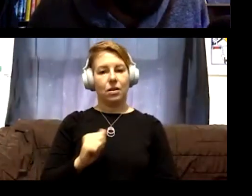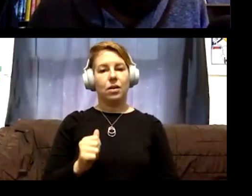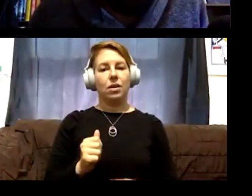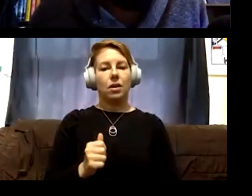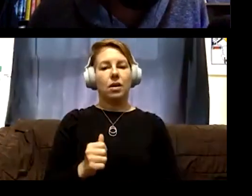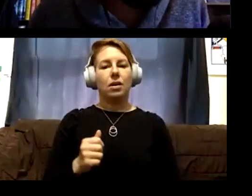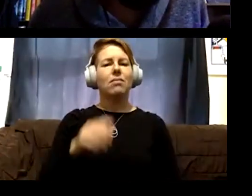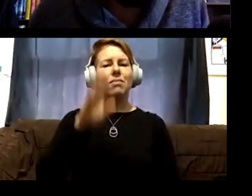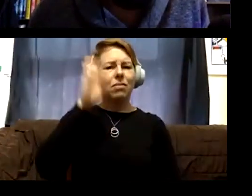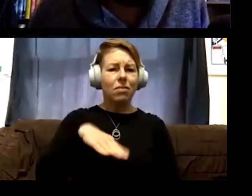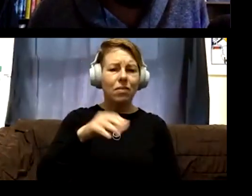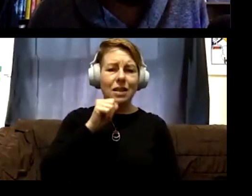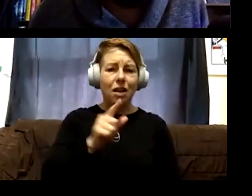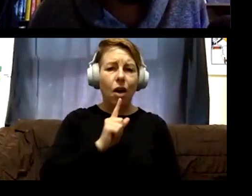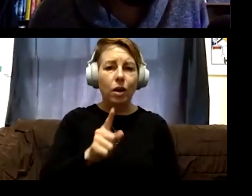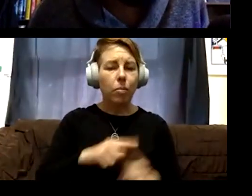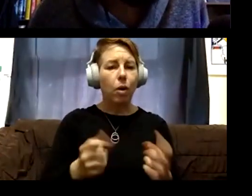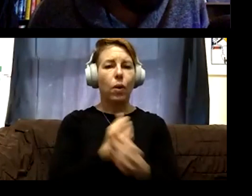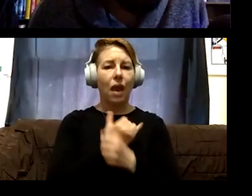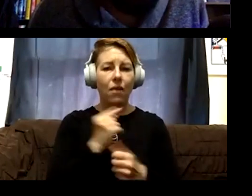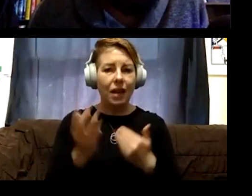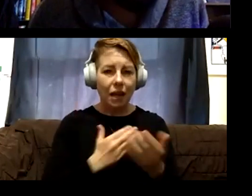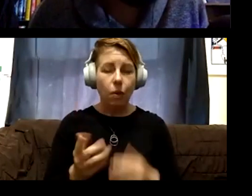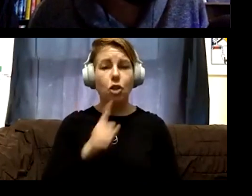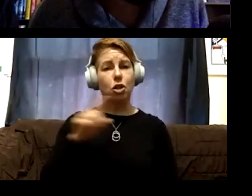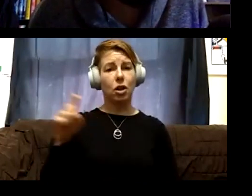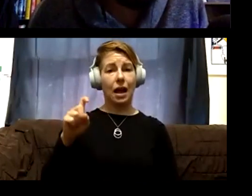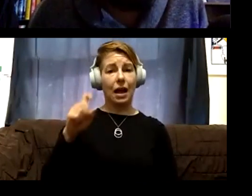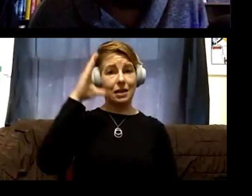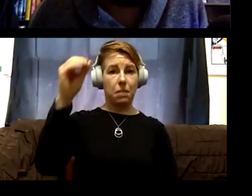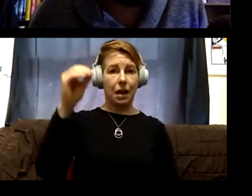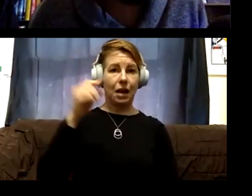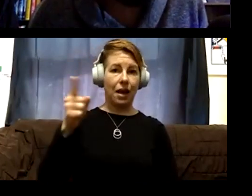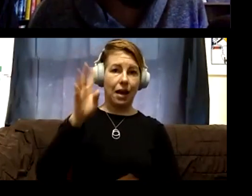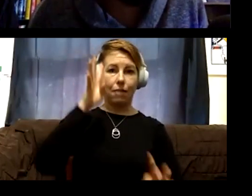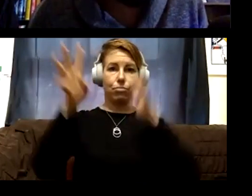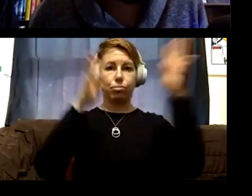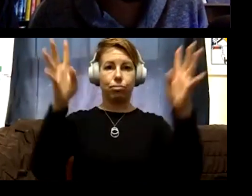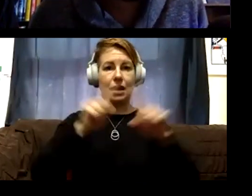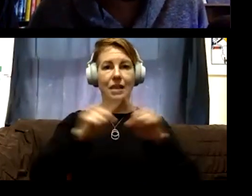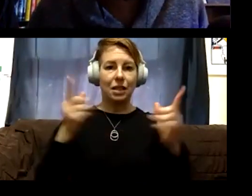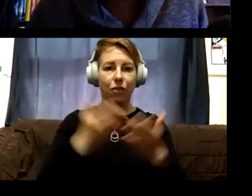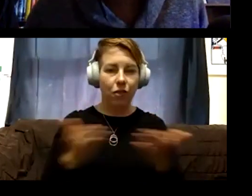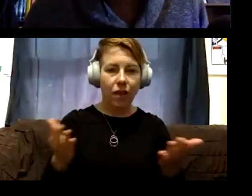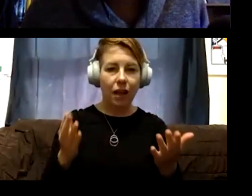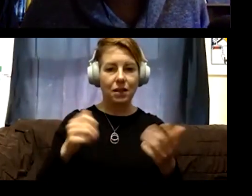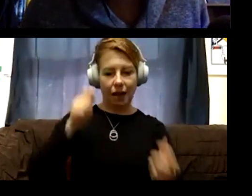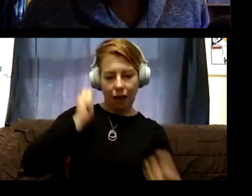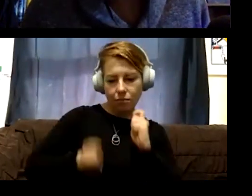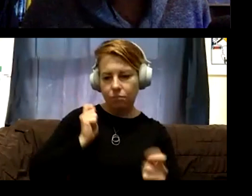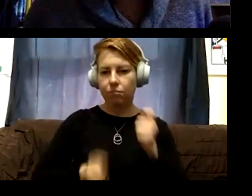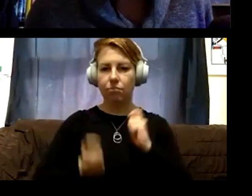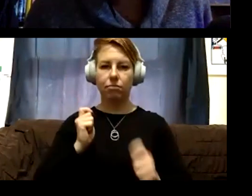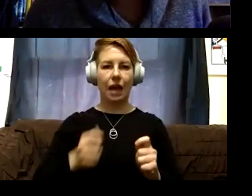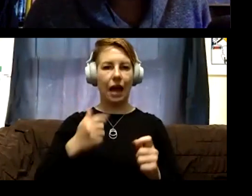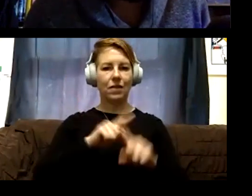Sure, the X-Men are a group of superpowered beings capable of pyrokinesis and telepathy and weather manipulation, but